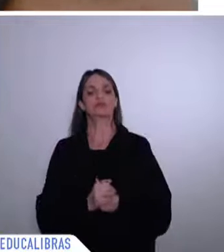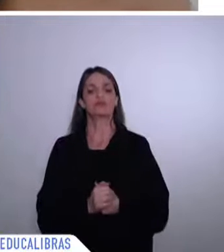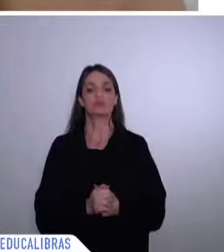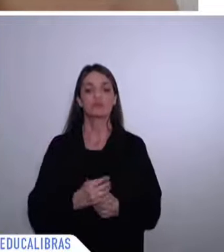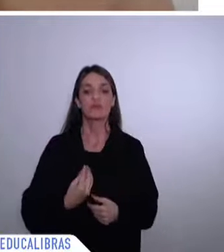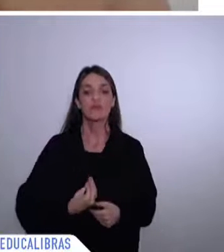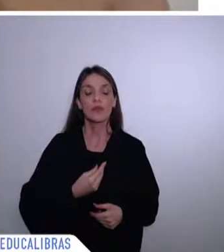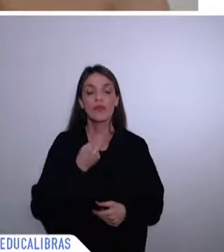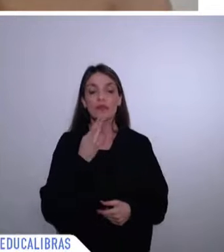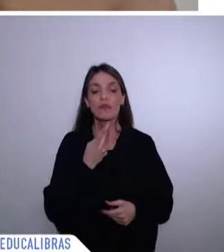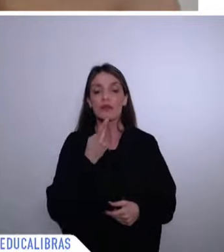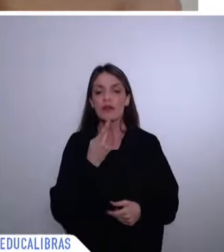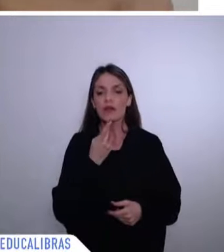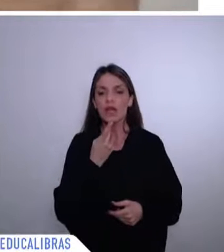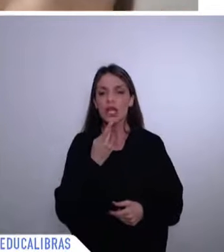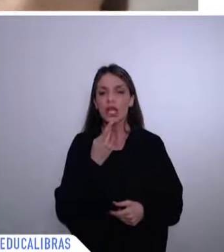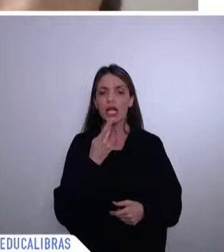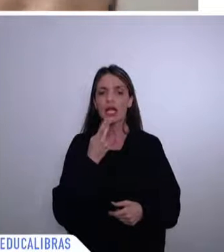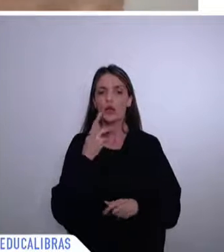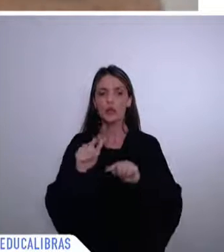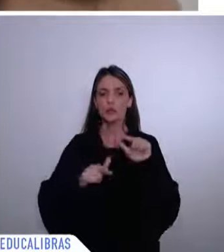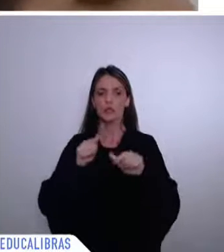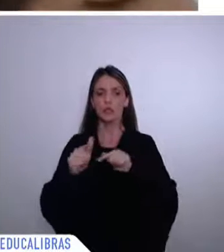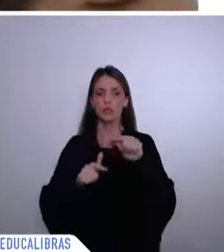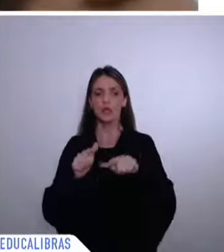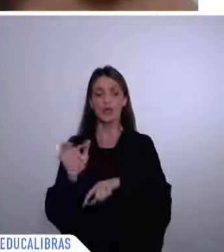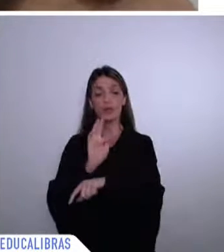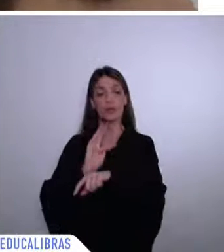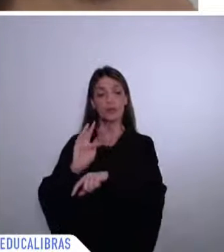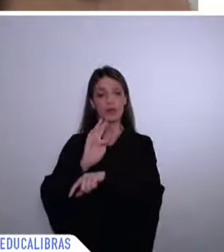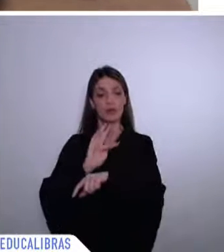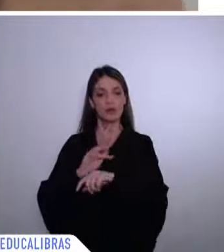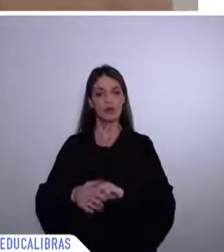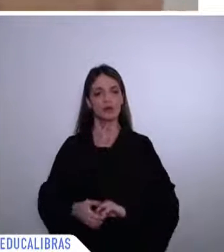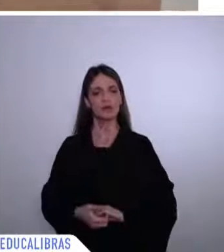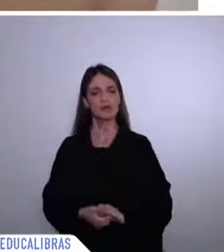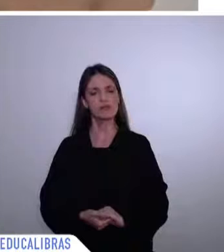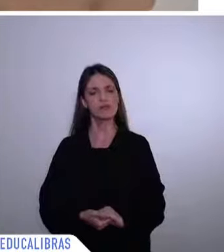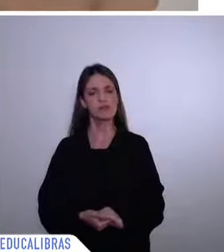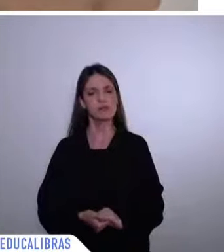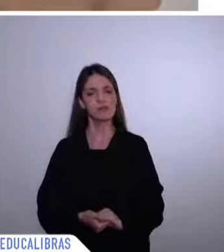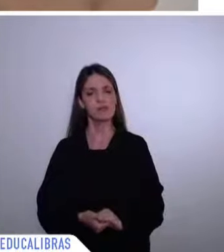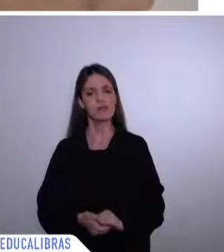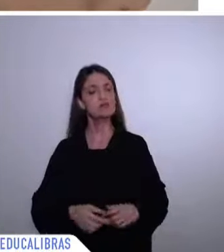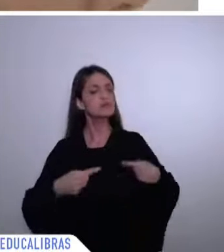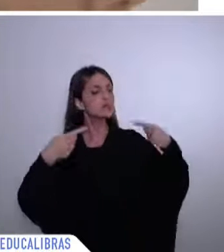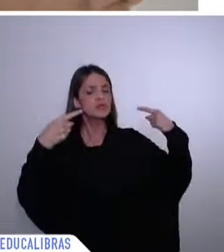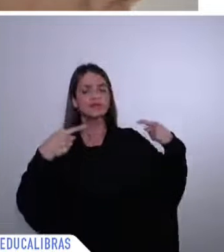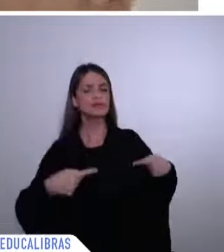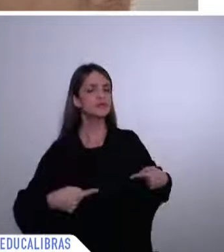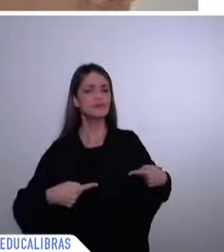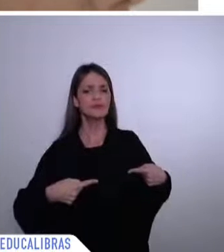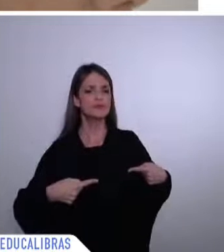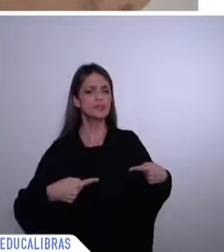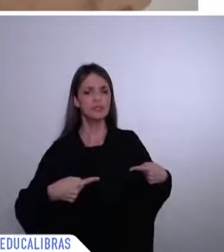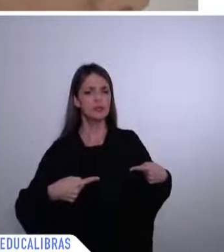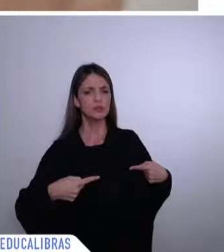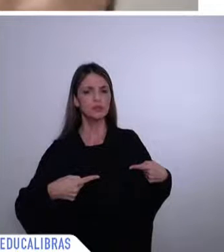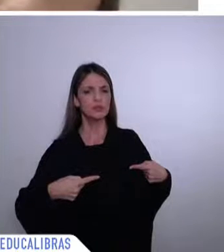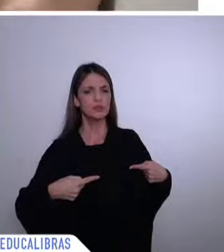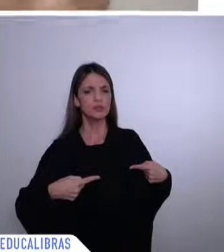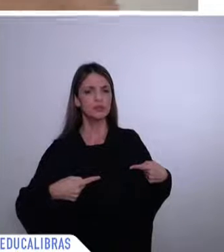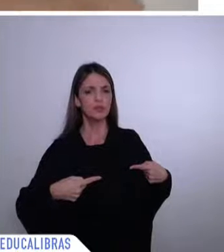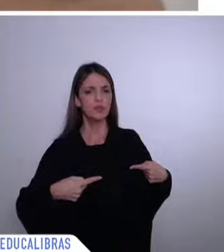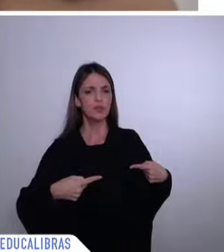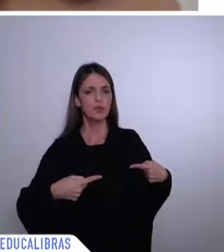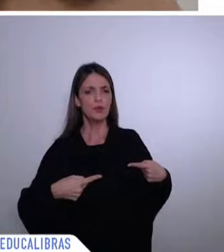you, Joana, regarding the turning and the informal work. We have one question. What